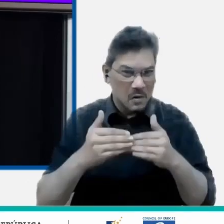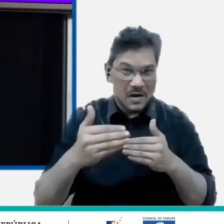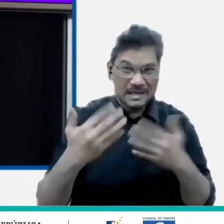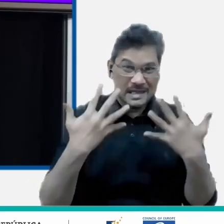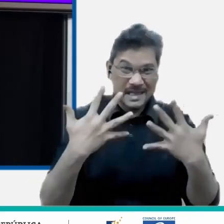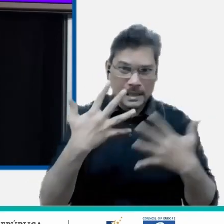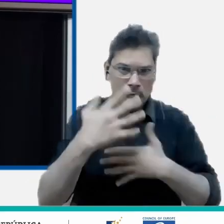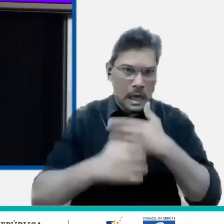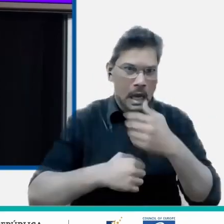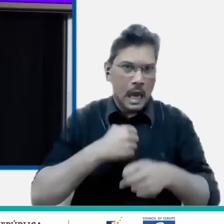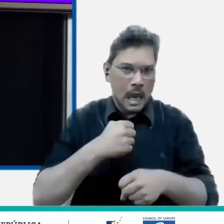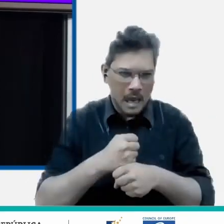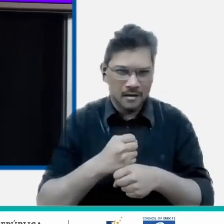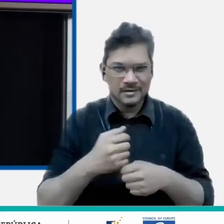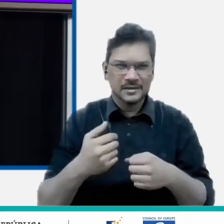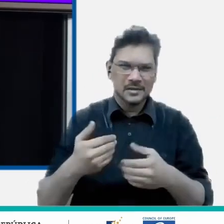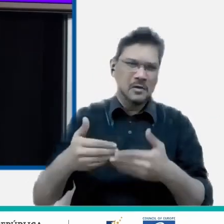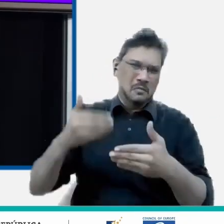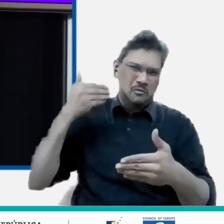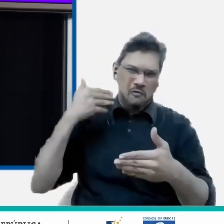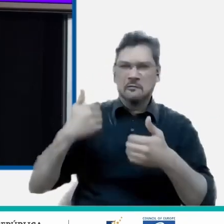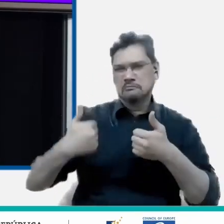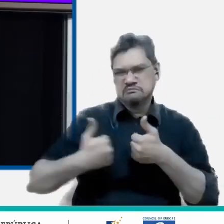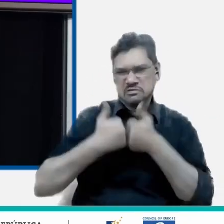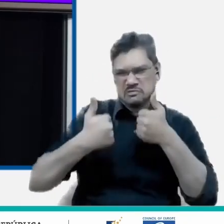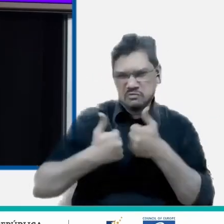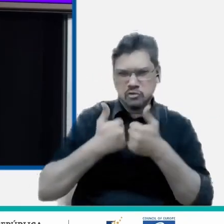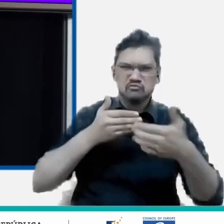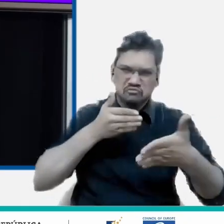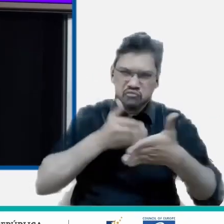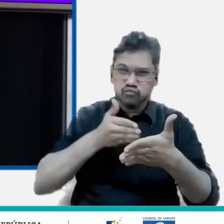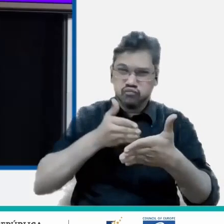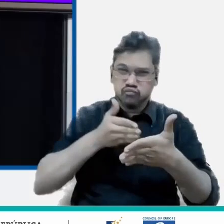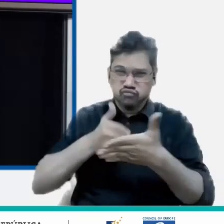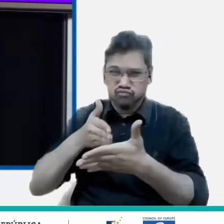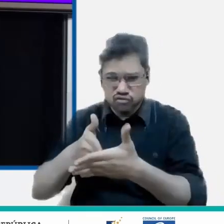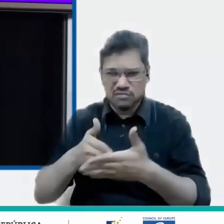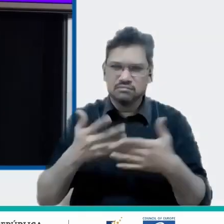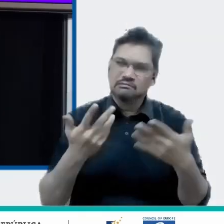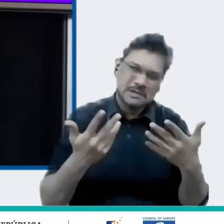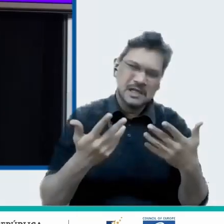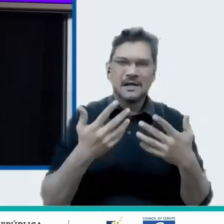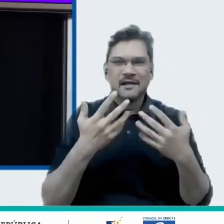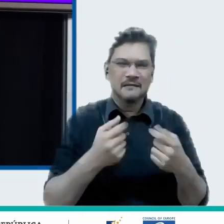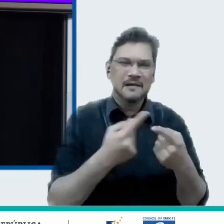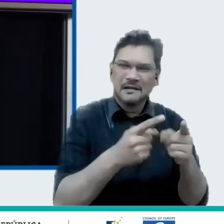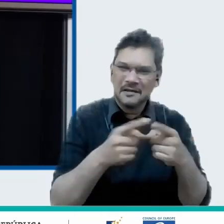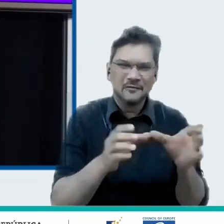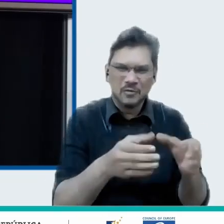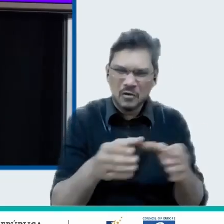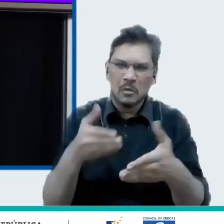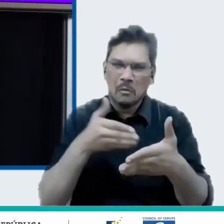far greater than what we faced before, are being met with stakeholders far more resourceful than